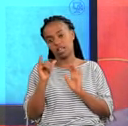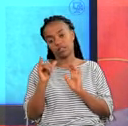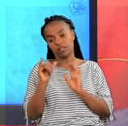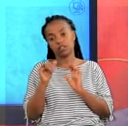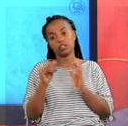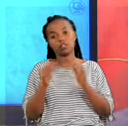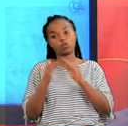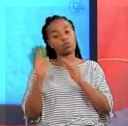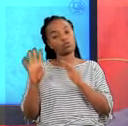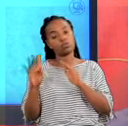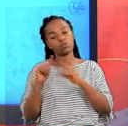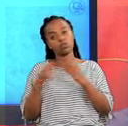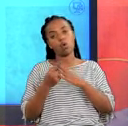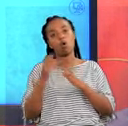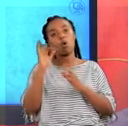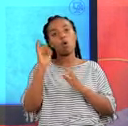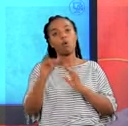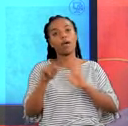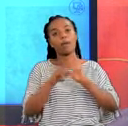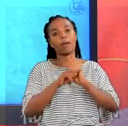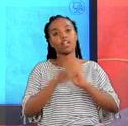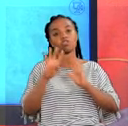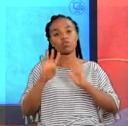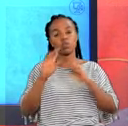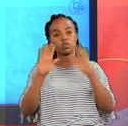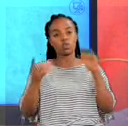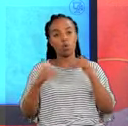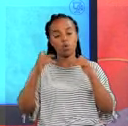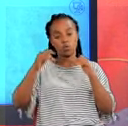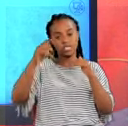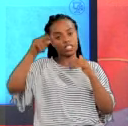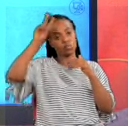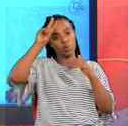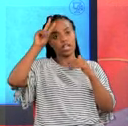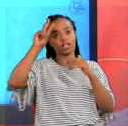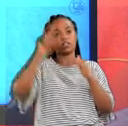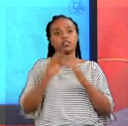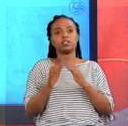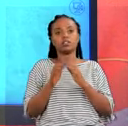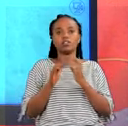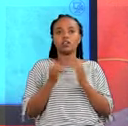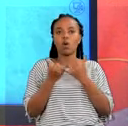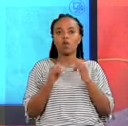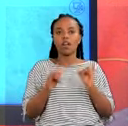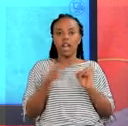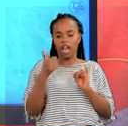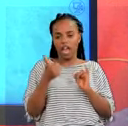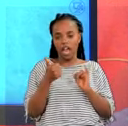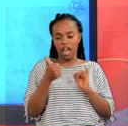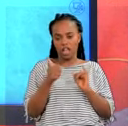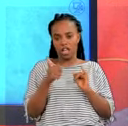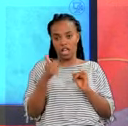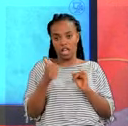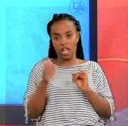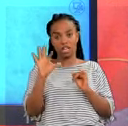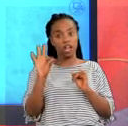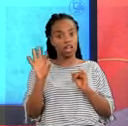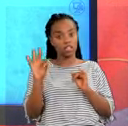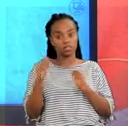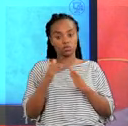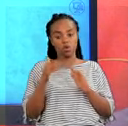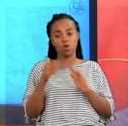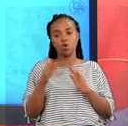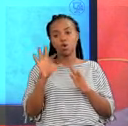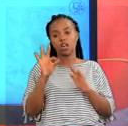4 the whole squared over a squared, our a is 9, 9 squared is 81,